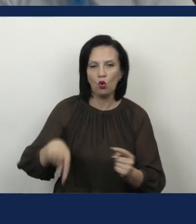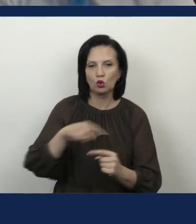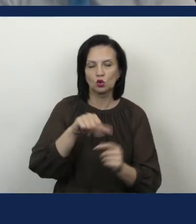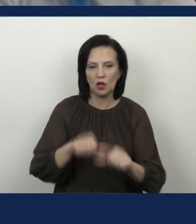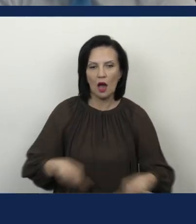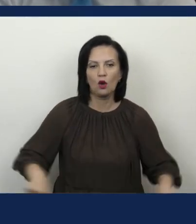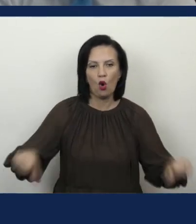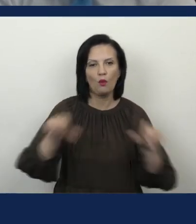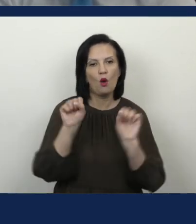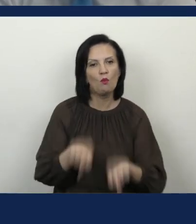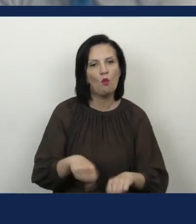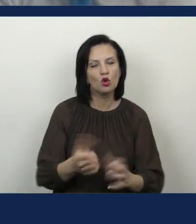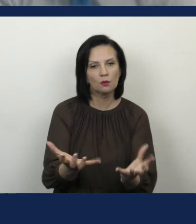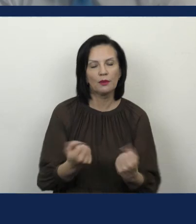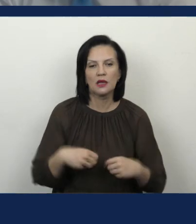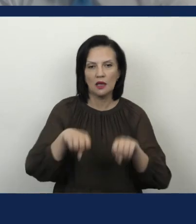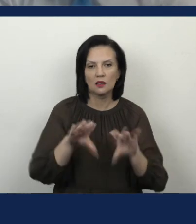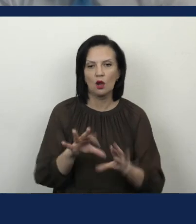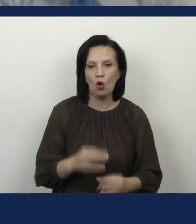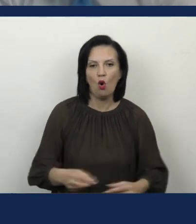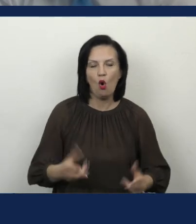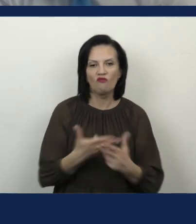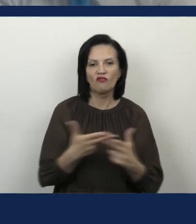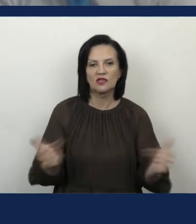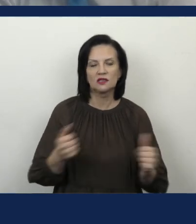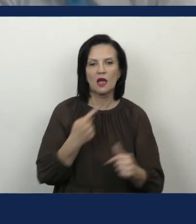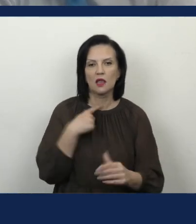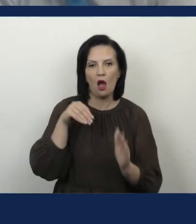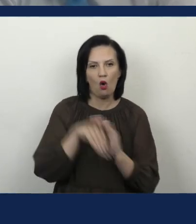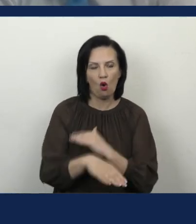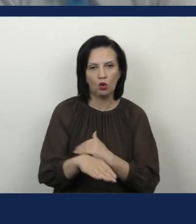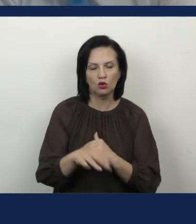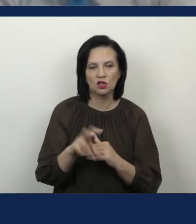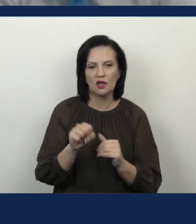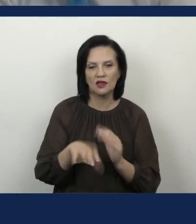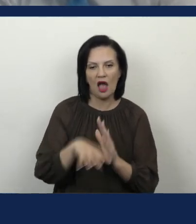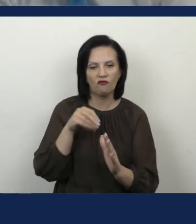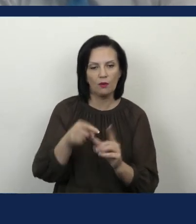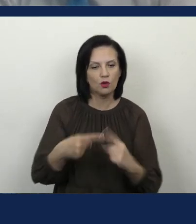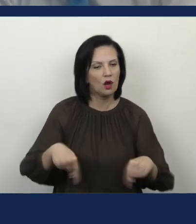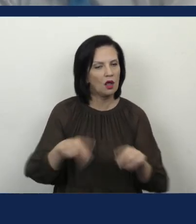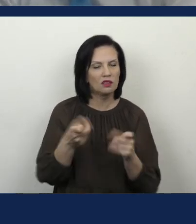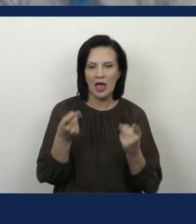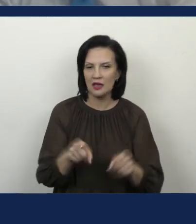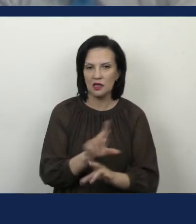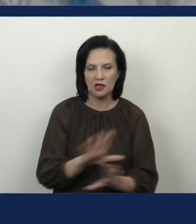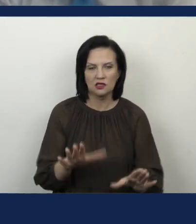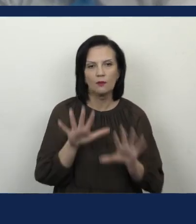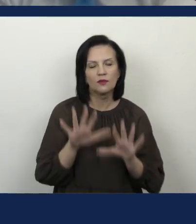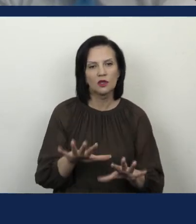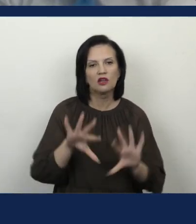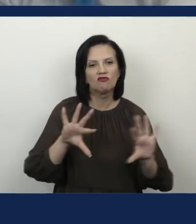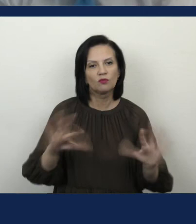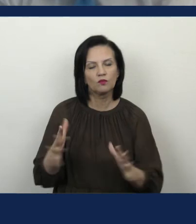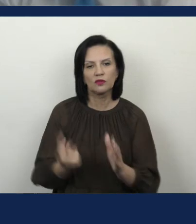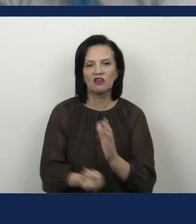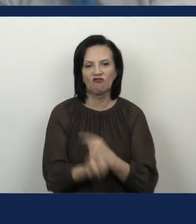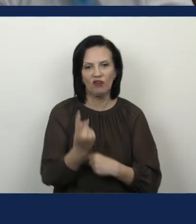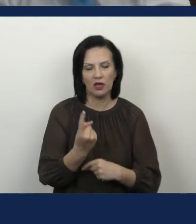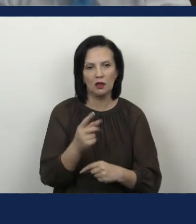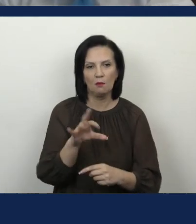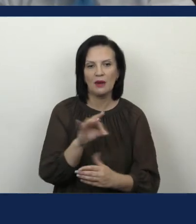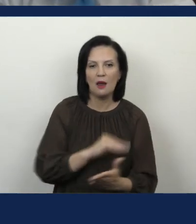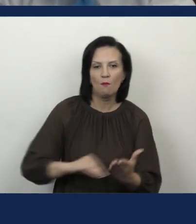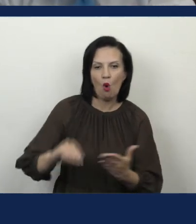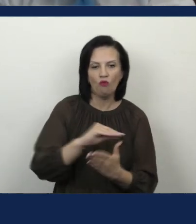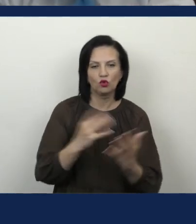elections suggests that the District Election Commission can decide that the voting at a certain district